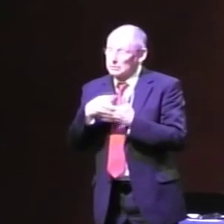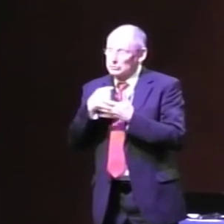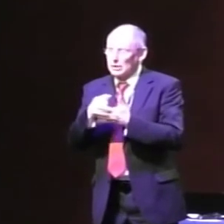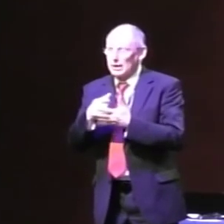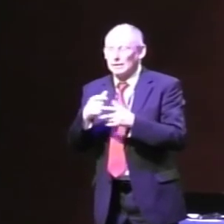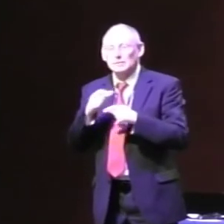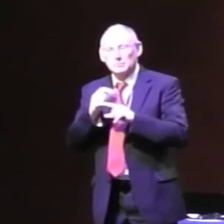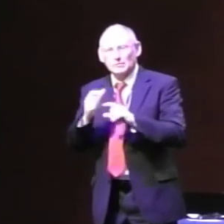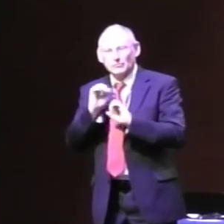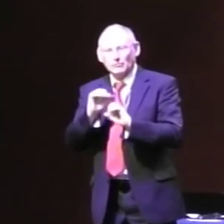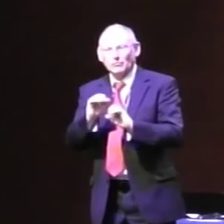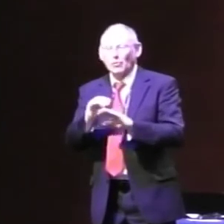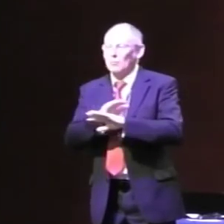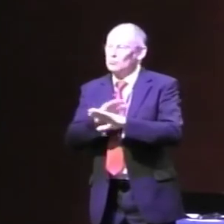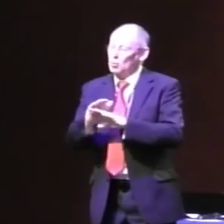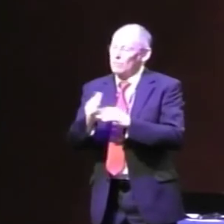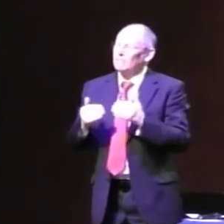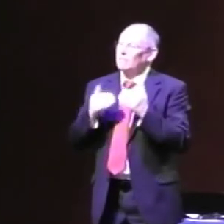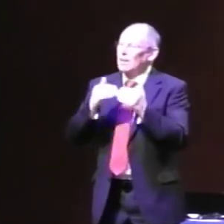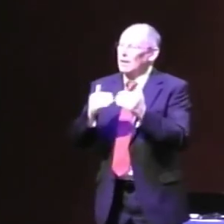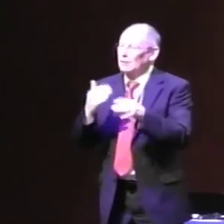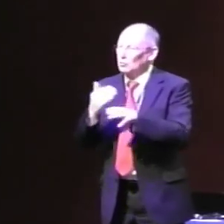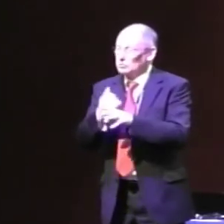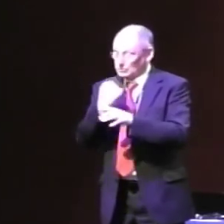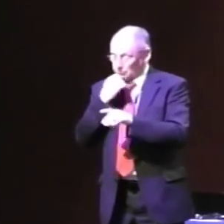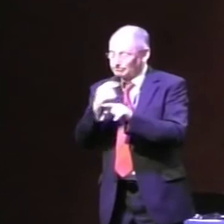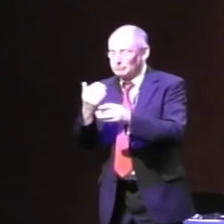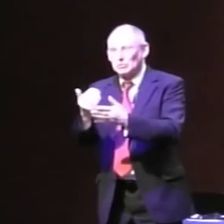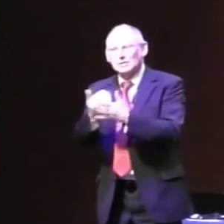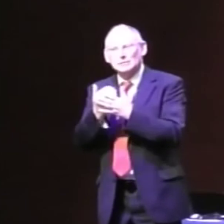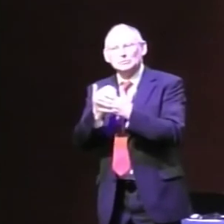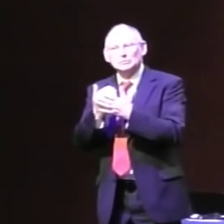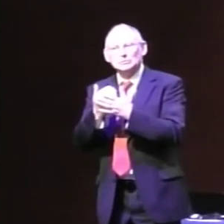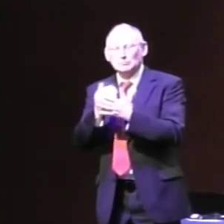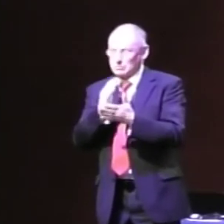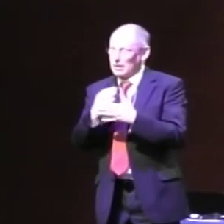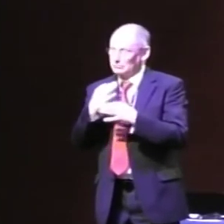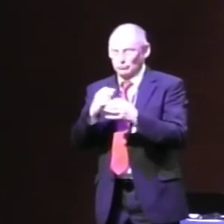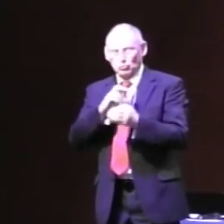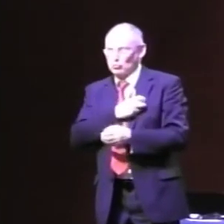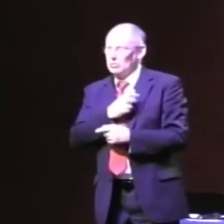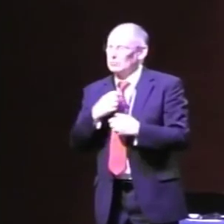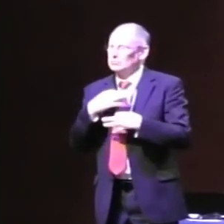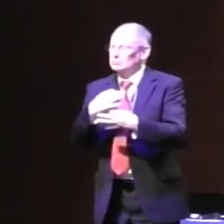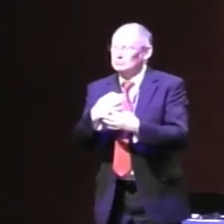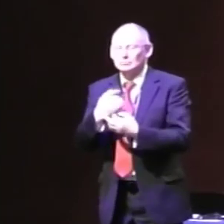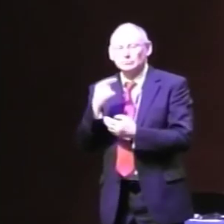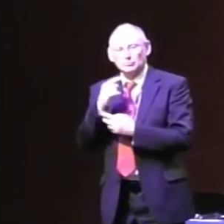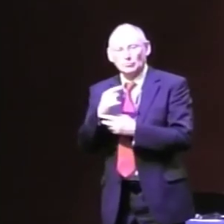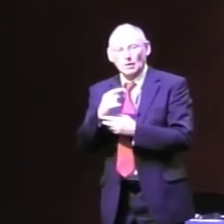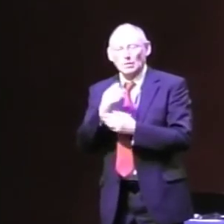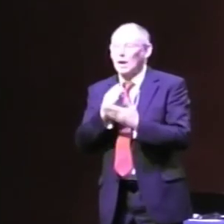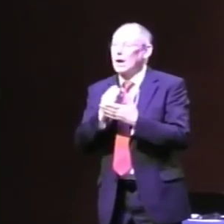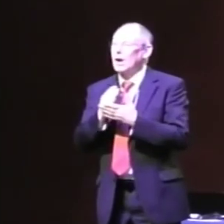been taken from non-frontline operational numbers which have been protected by following representations made by this trade union. Nor are we